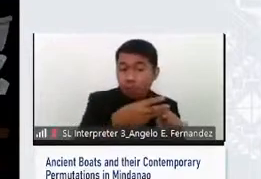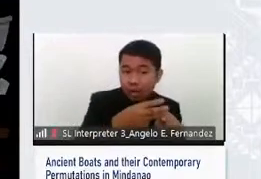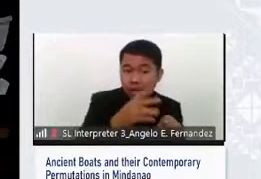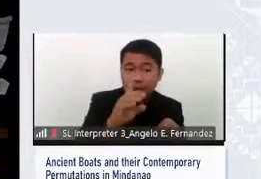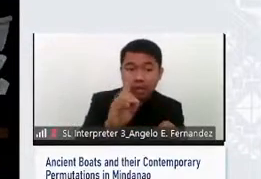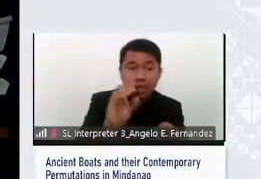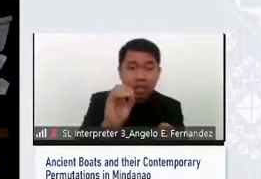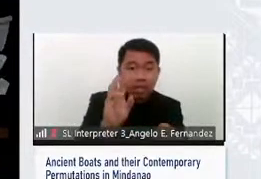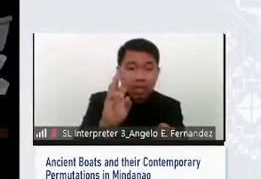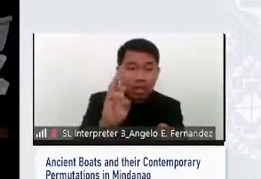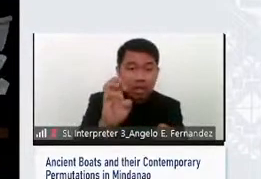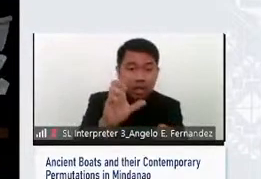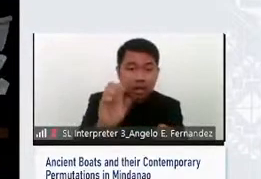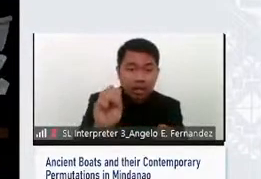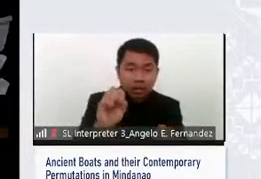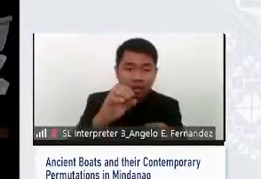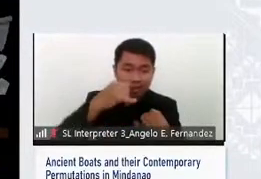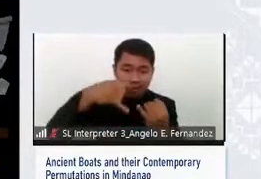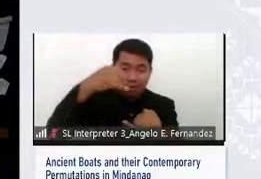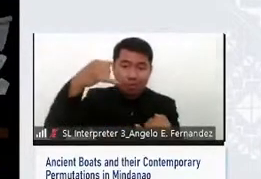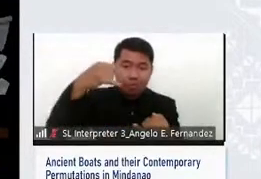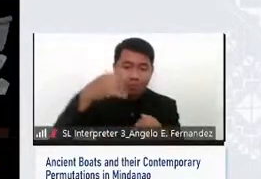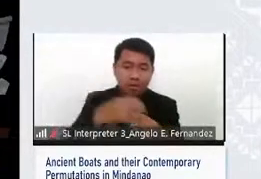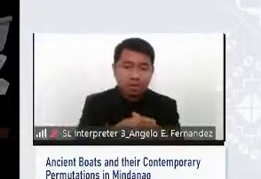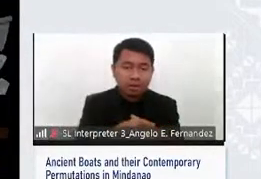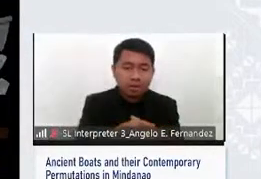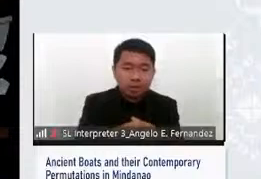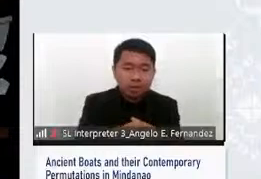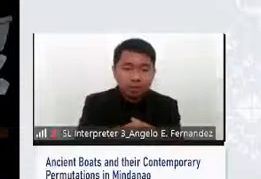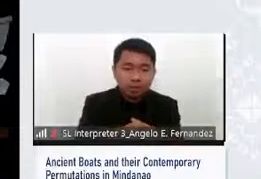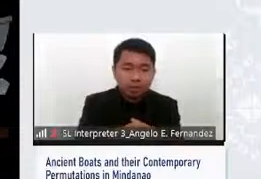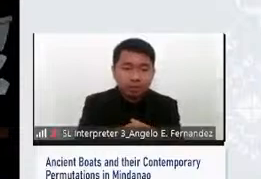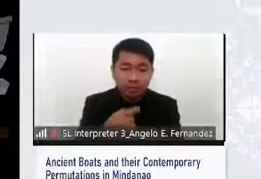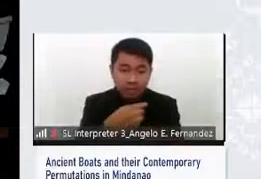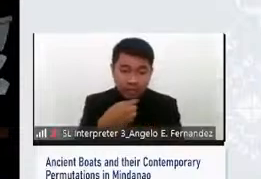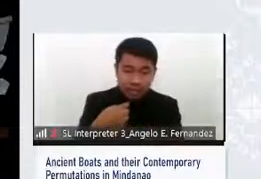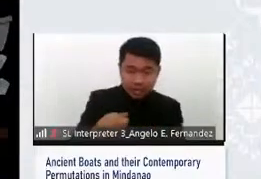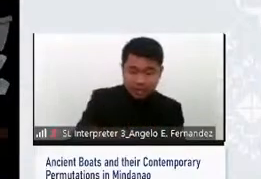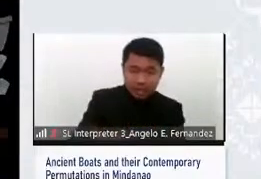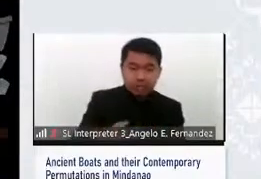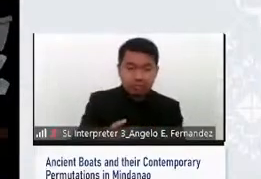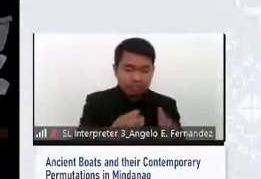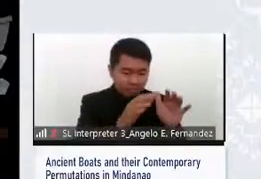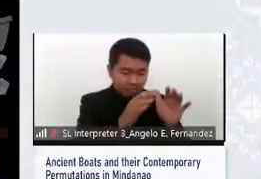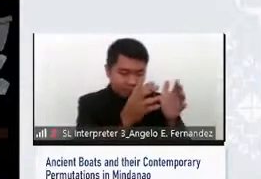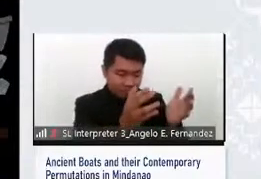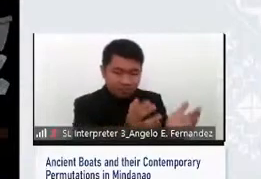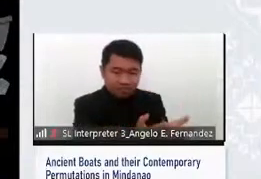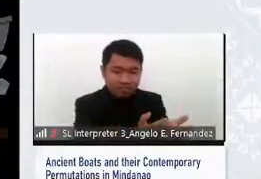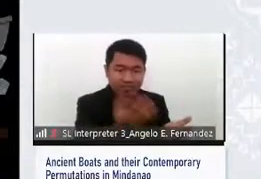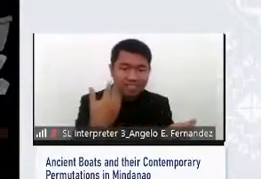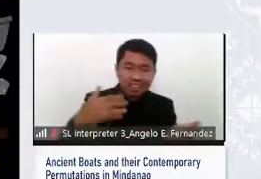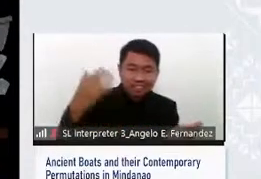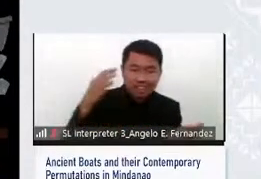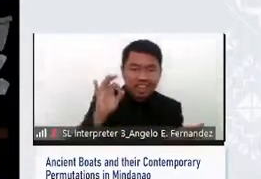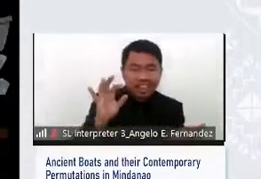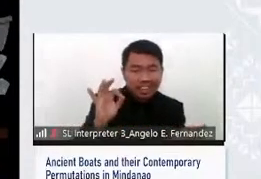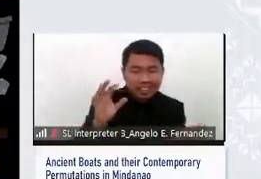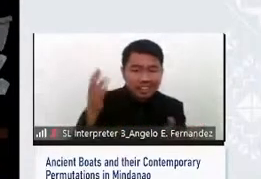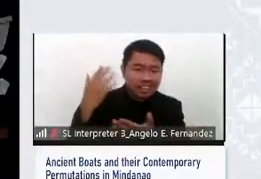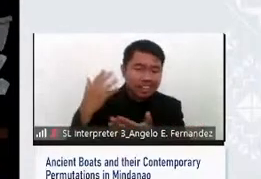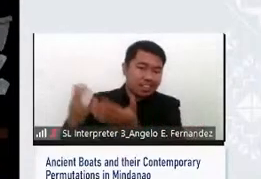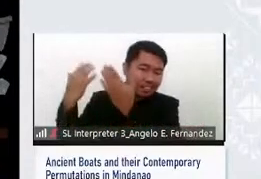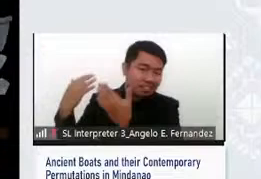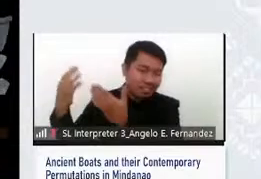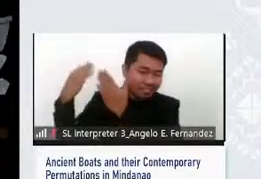ropes, arenga, pinata lashing, Chinese Yui wares dated to the 9th century, animal remains, stone